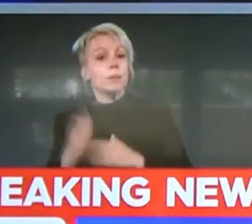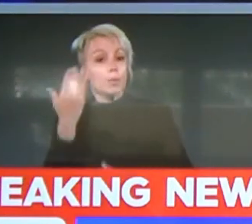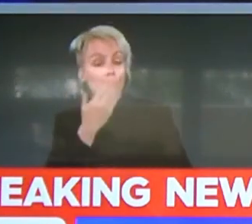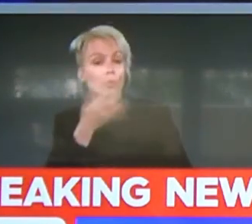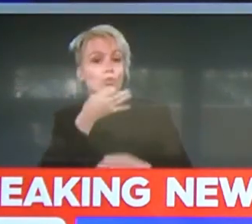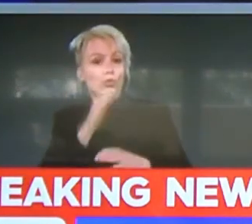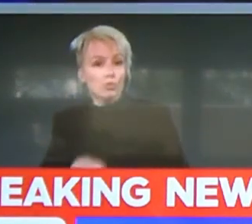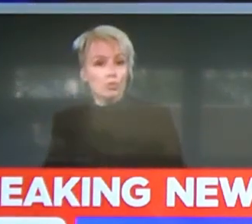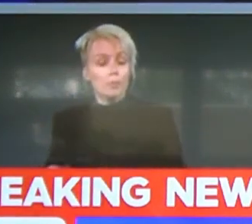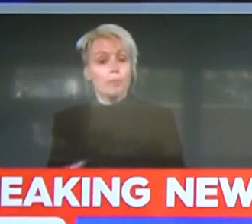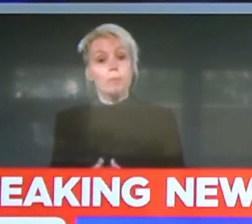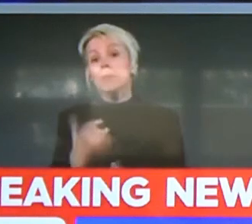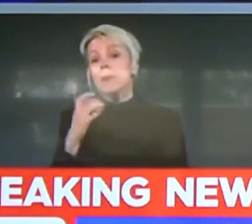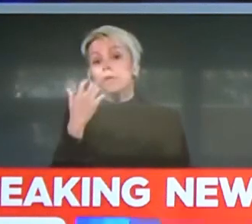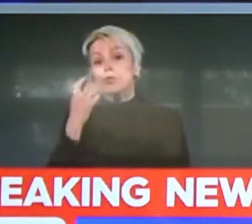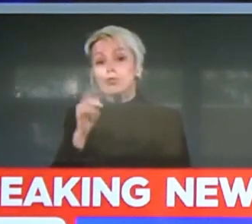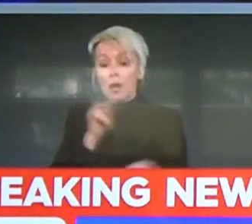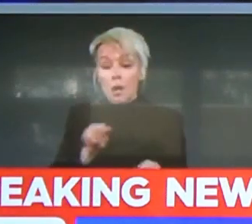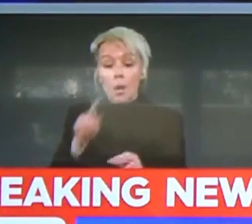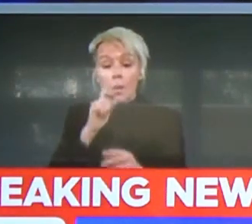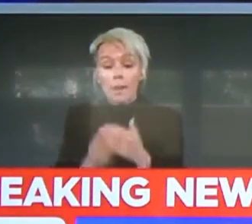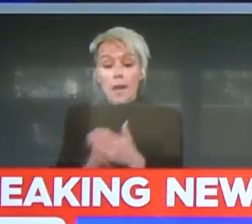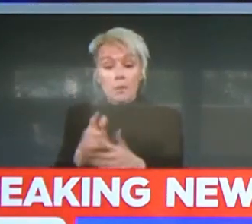know whether that might occur. We do